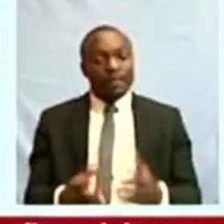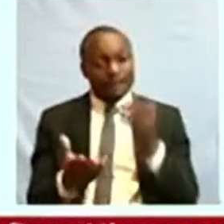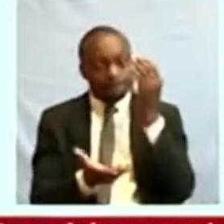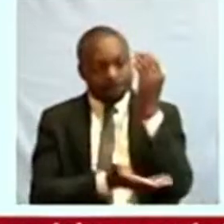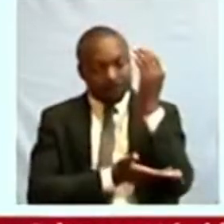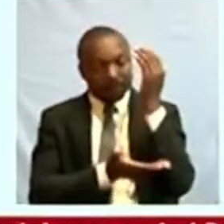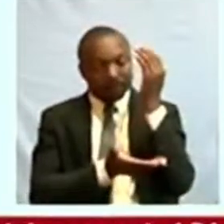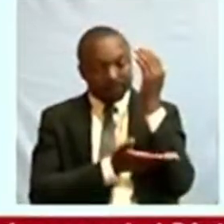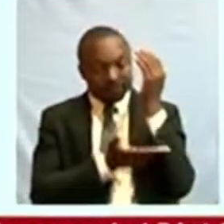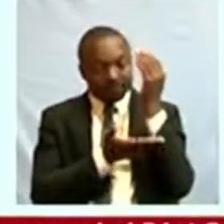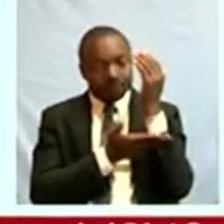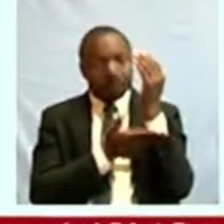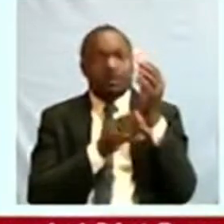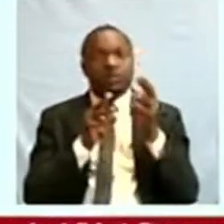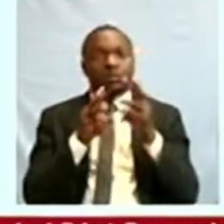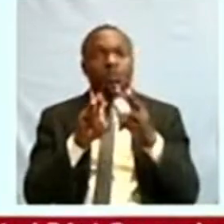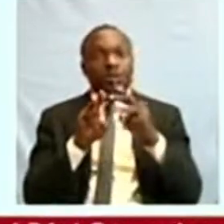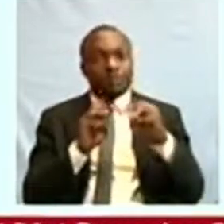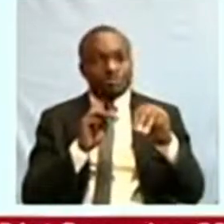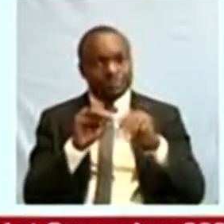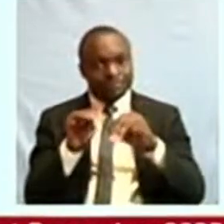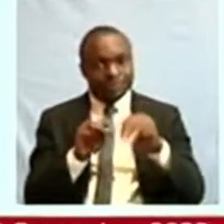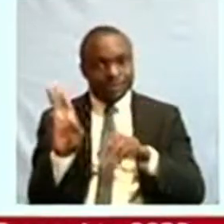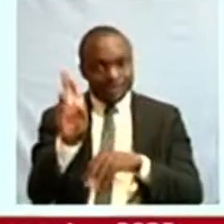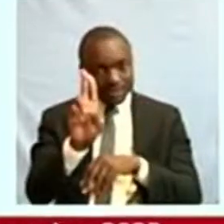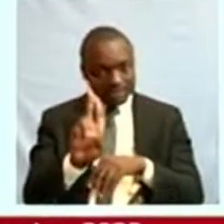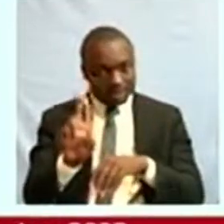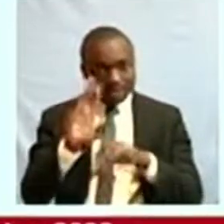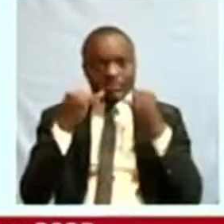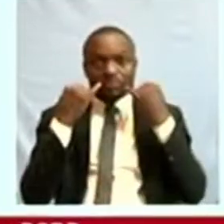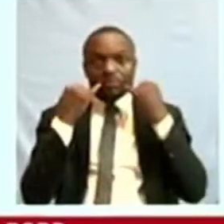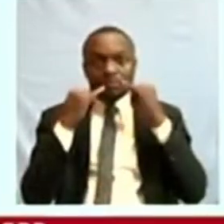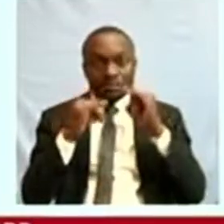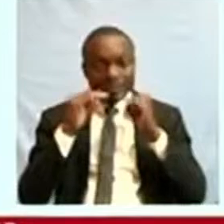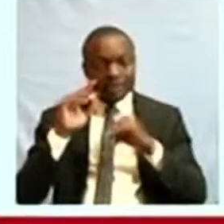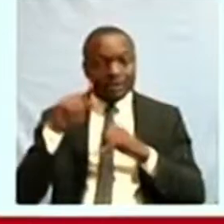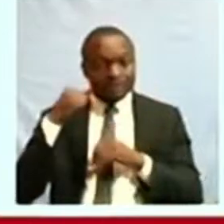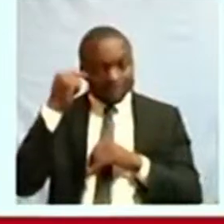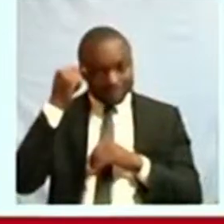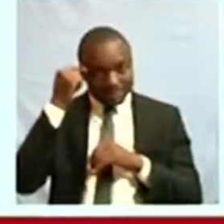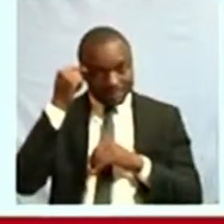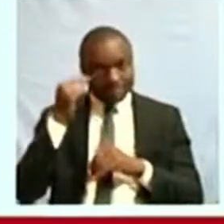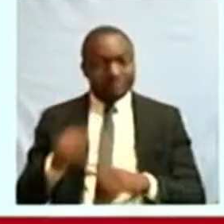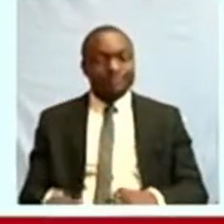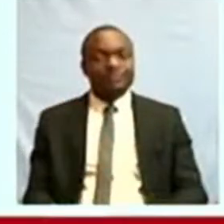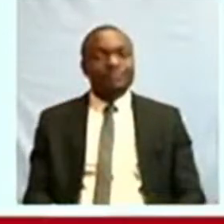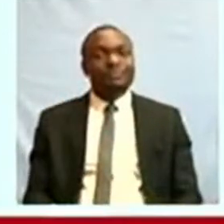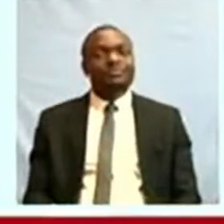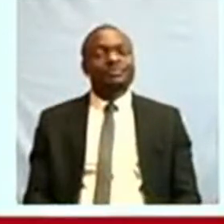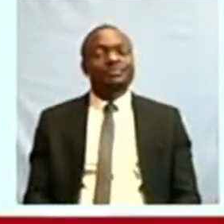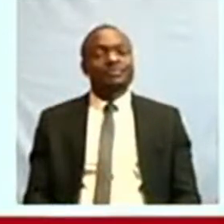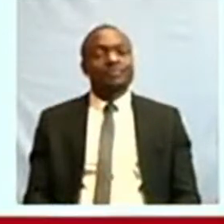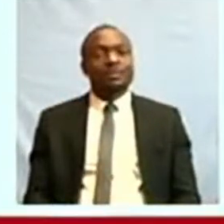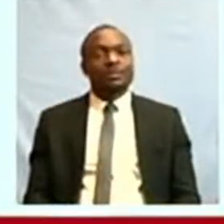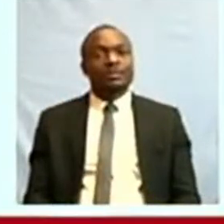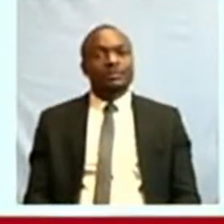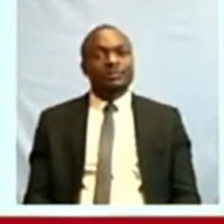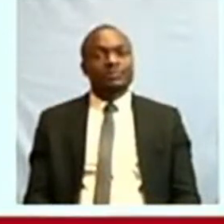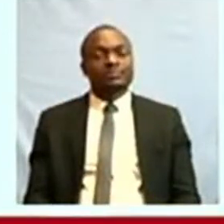improvement of the way we are managing and using information as government. And earlier spoken